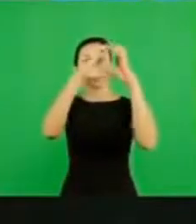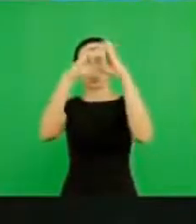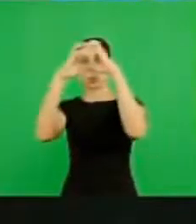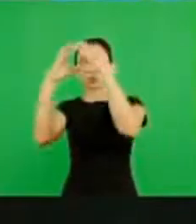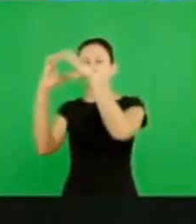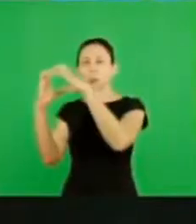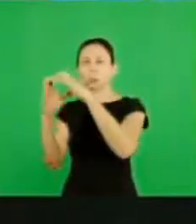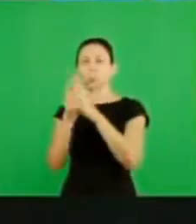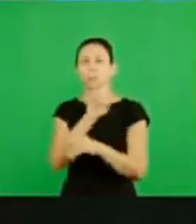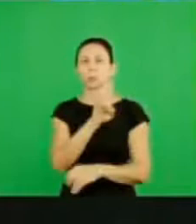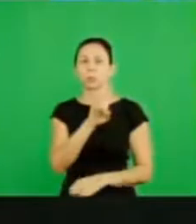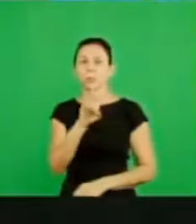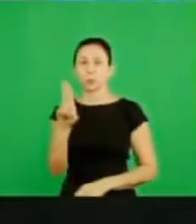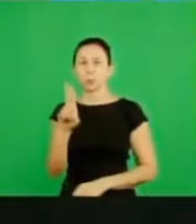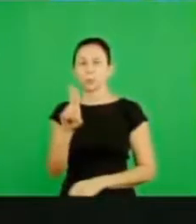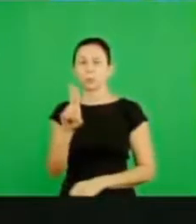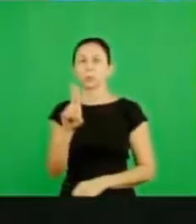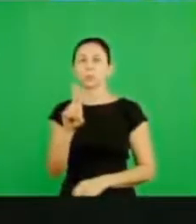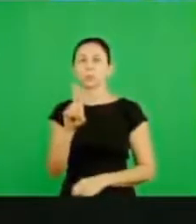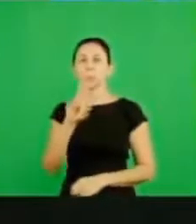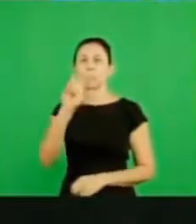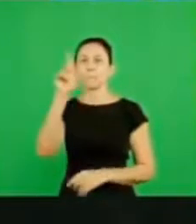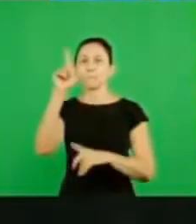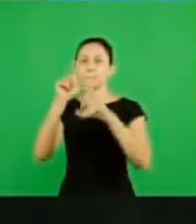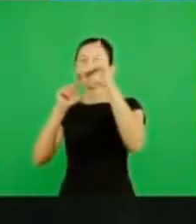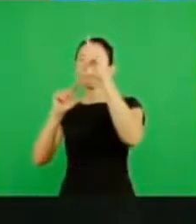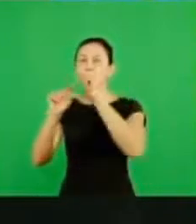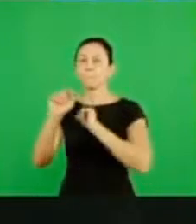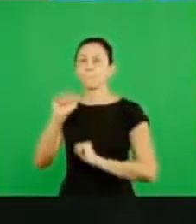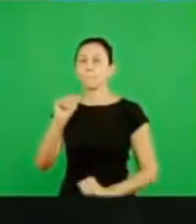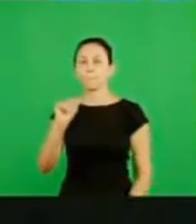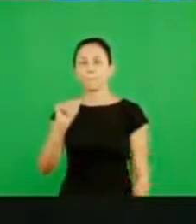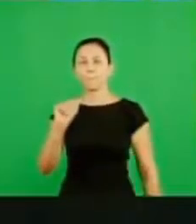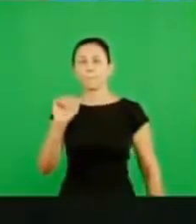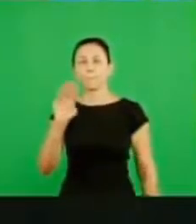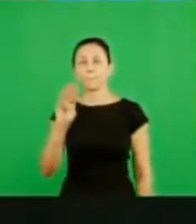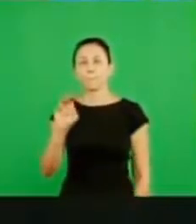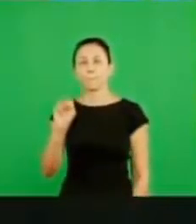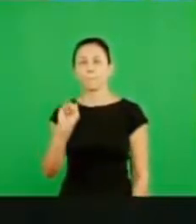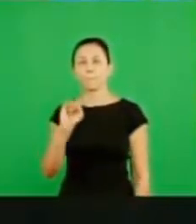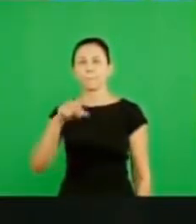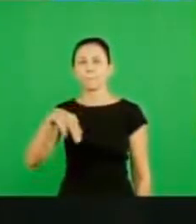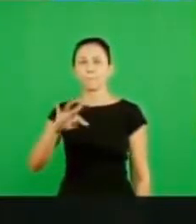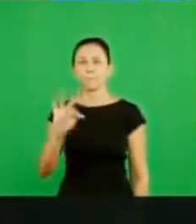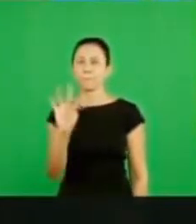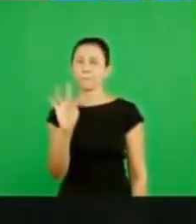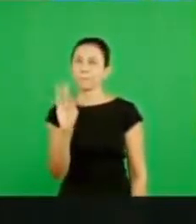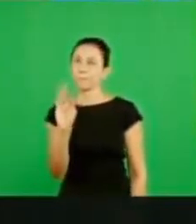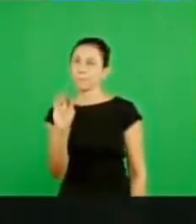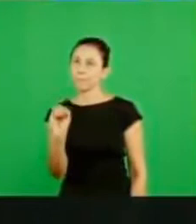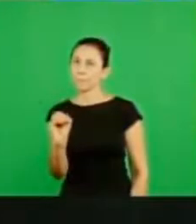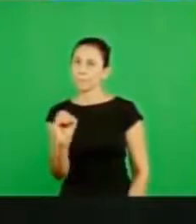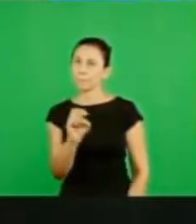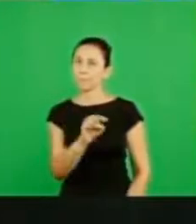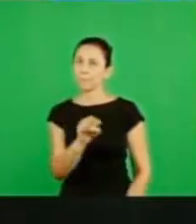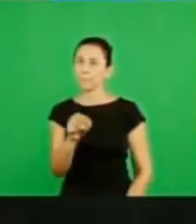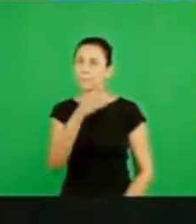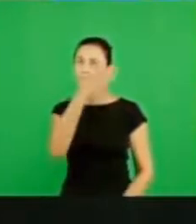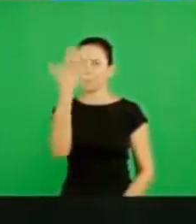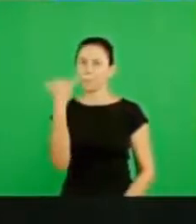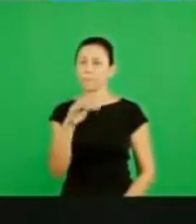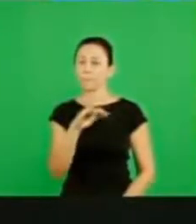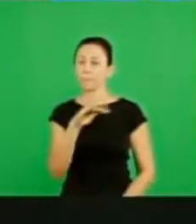responsibility to preach this message. And look, and continue reading, verse 11. The name of the star is Wormwood,